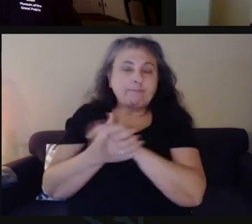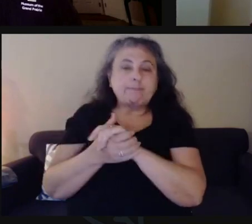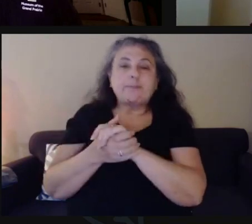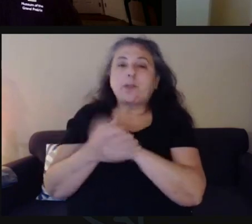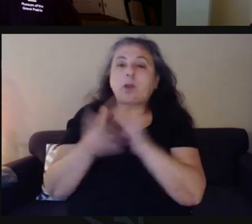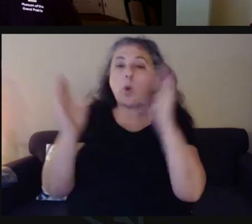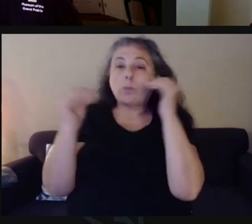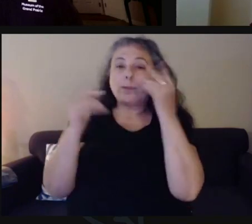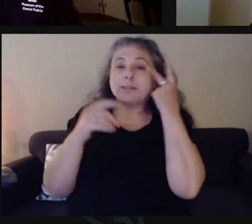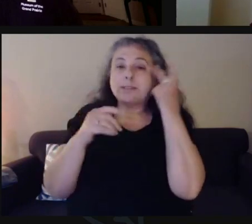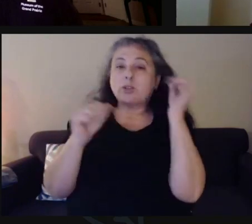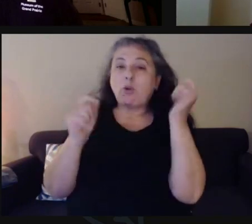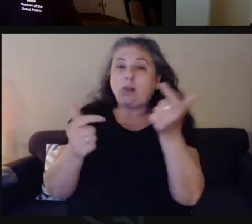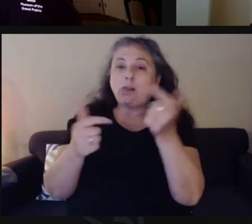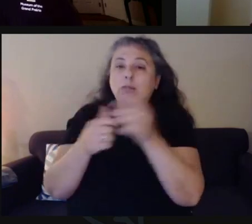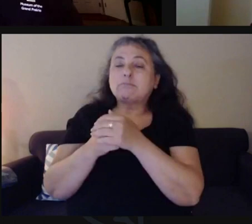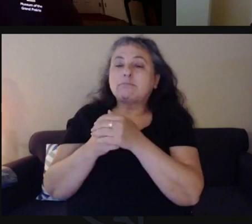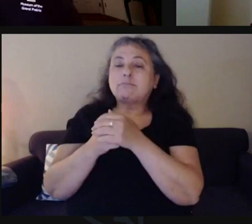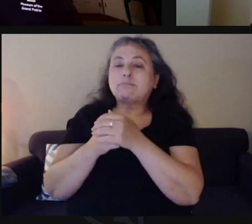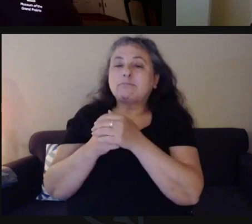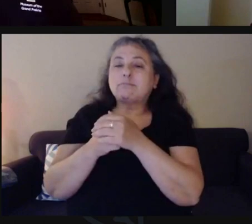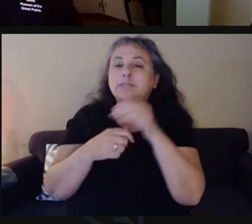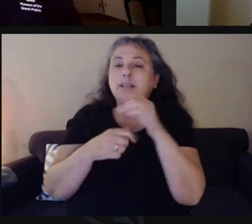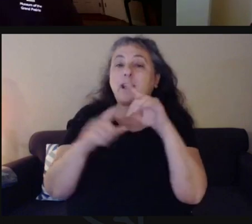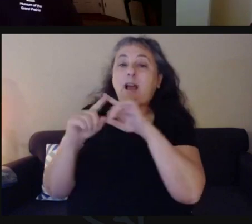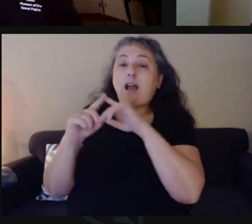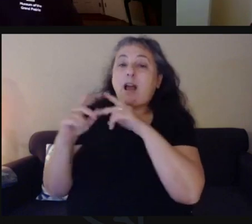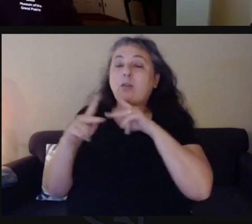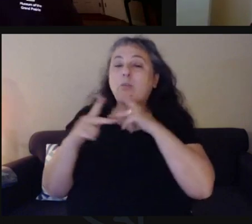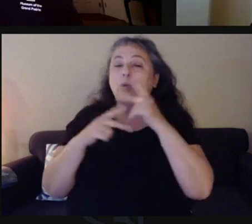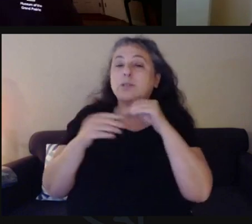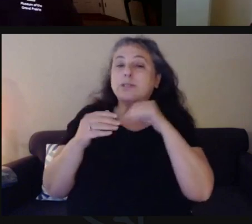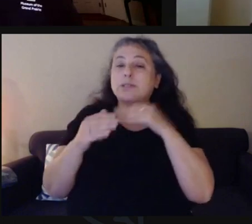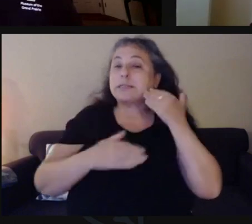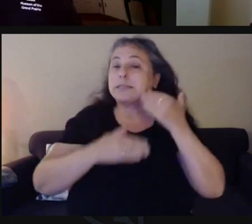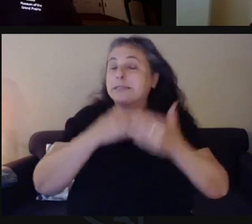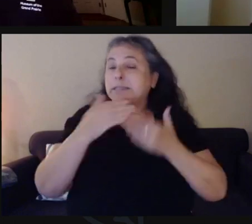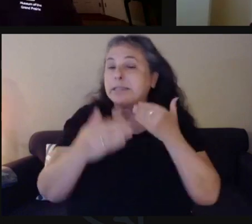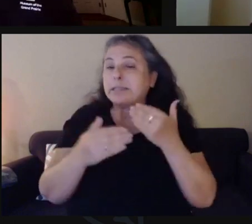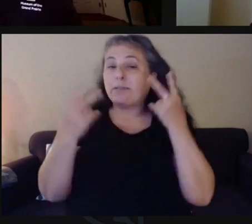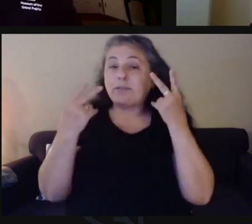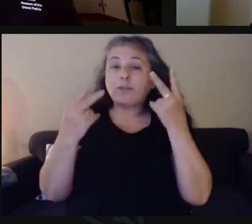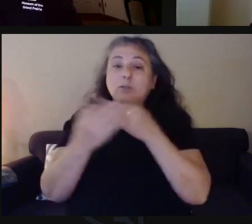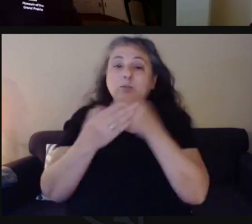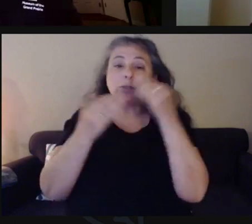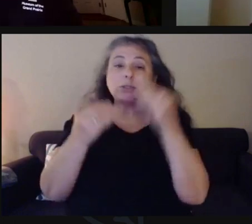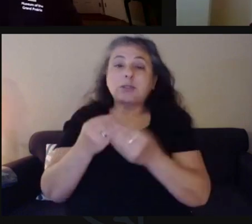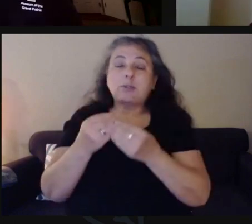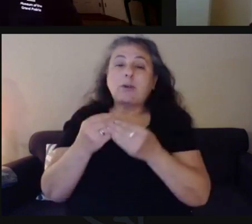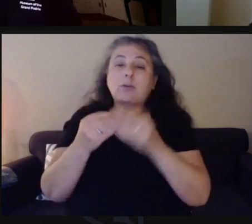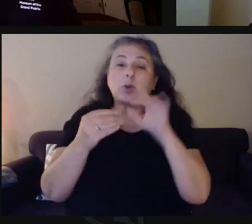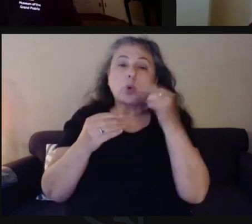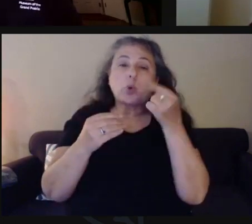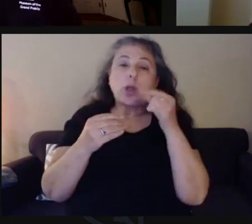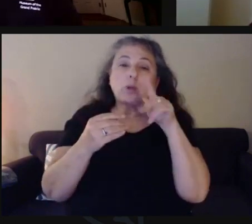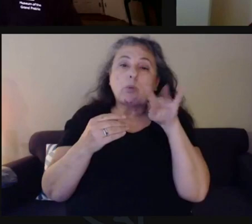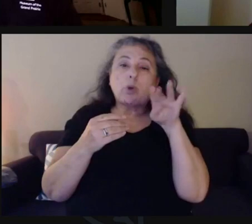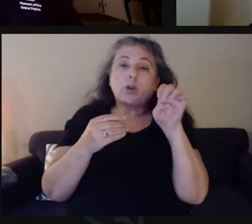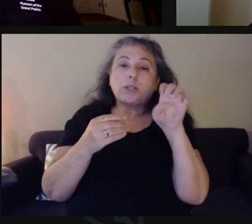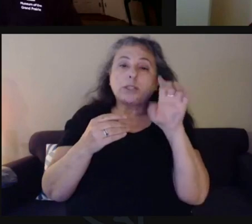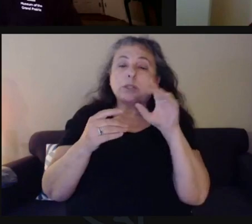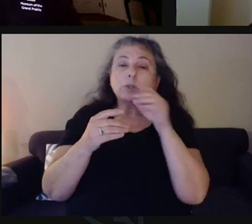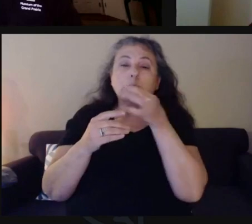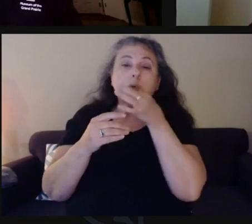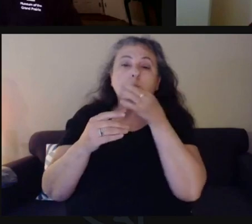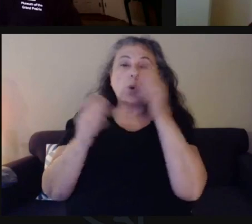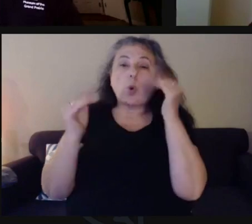all at other programs within the series or visit the Museum of the Grand Prairie soon. So with that, I hope everybody